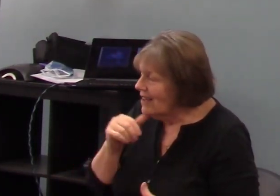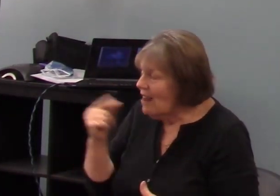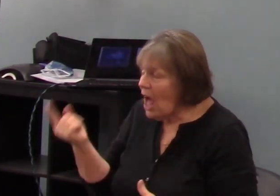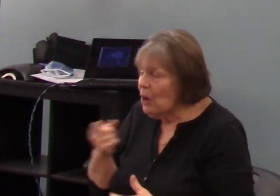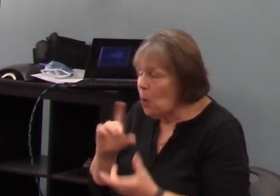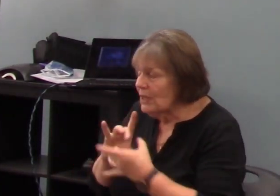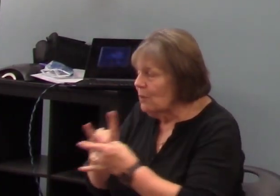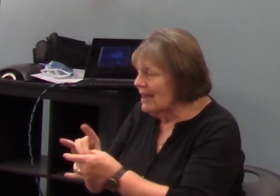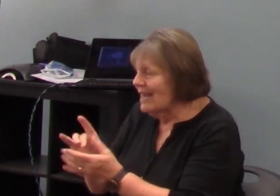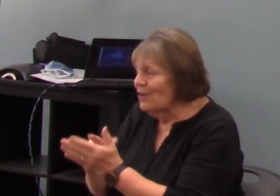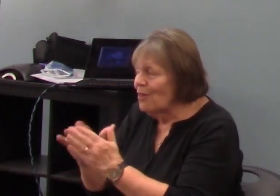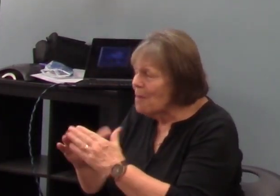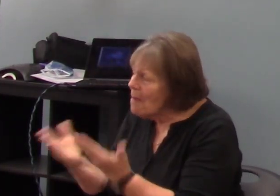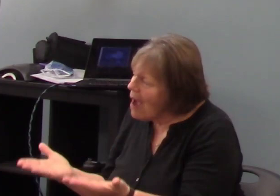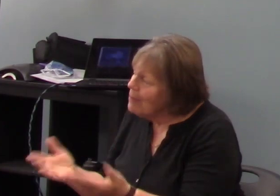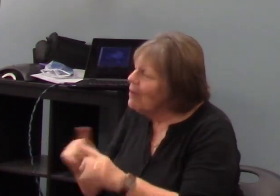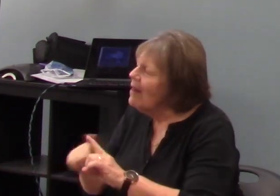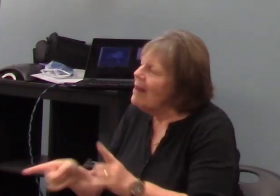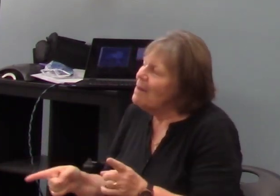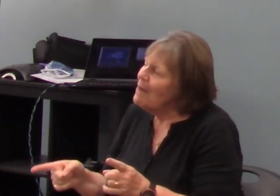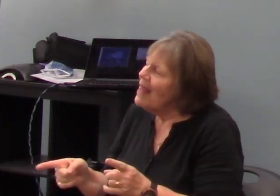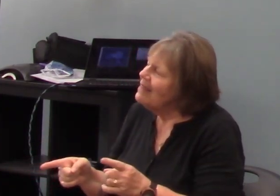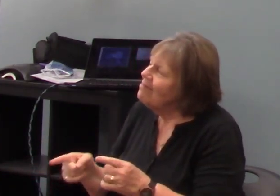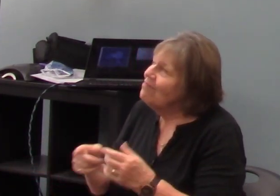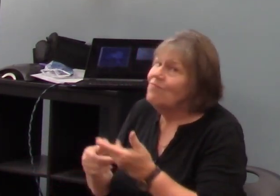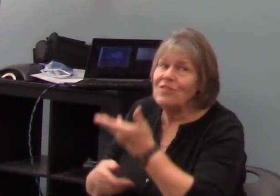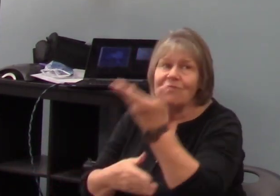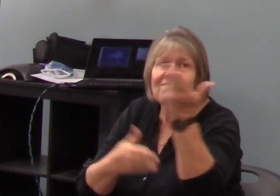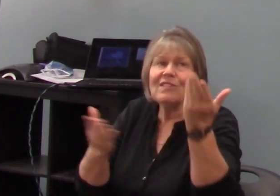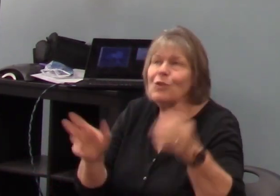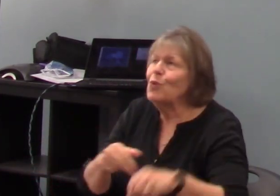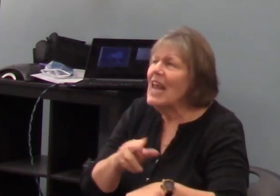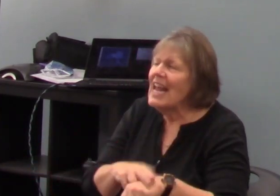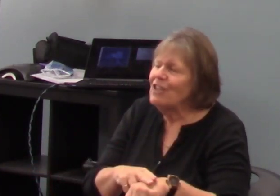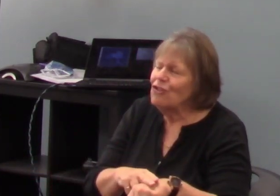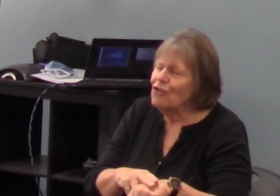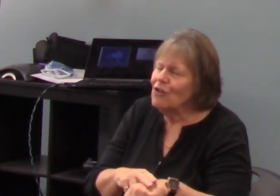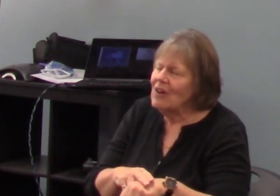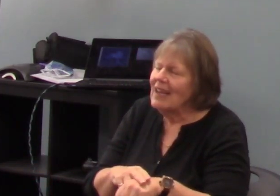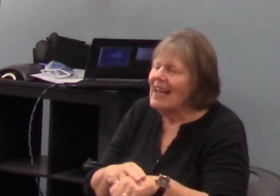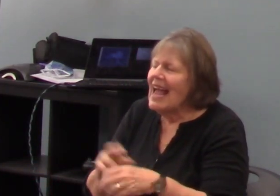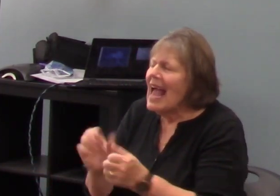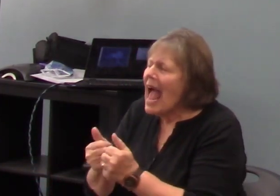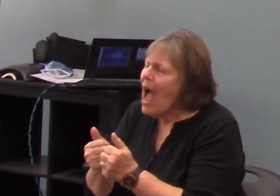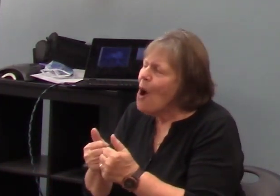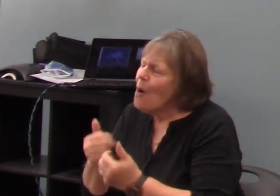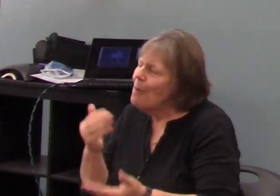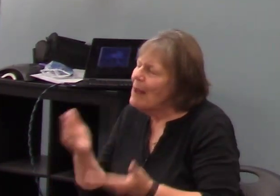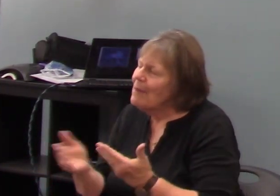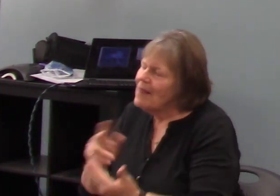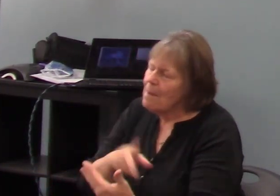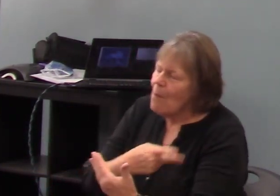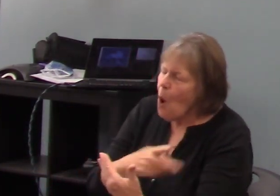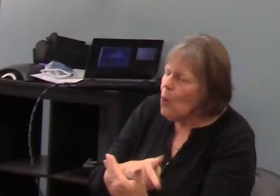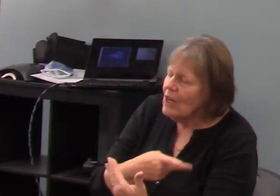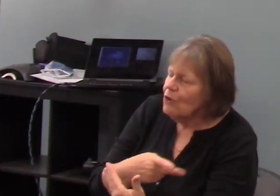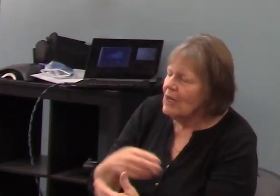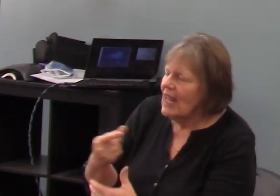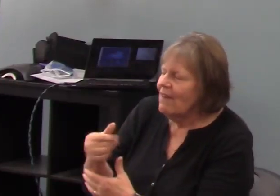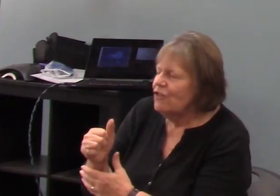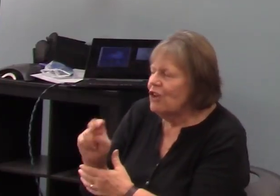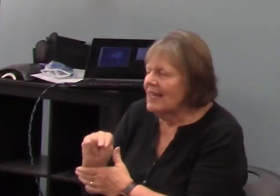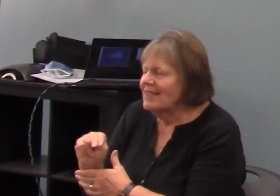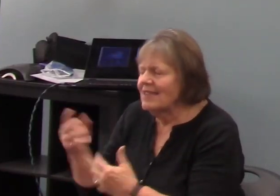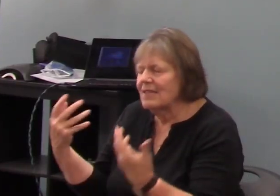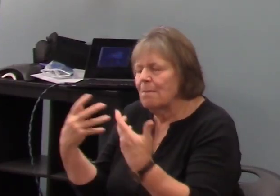about nature, about how maybe, the metaphor of Genesis and the poetry of Genesis matches with what we see in